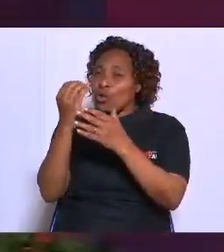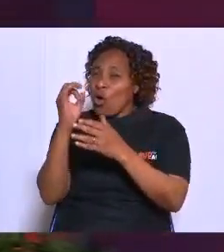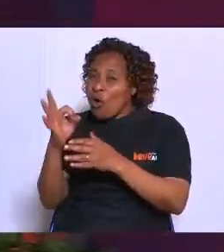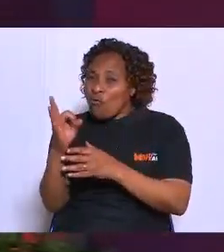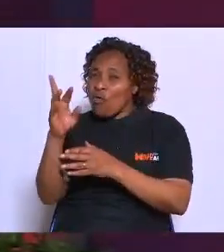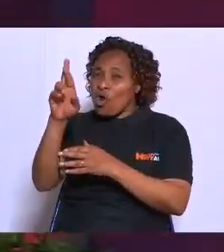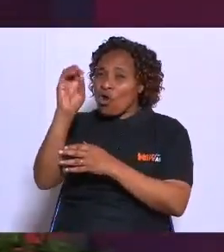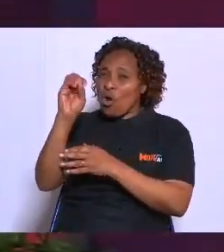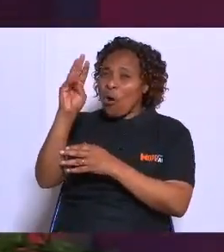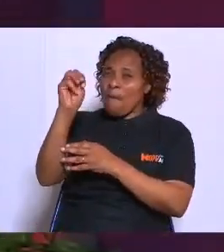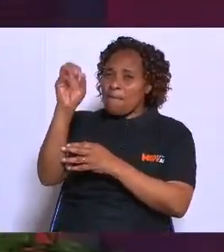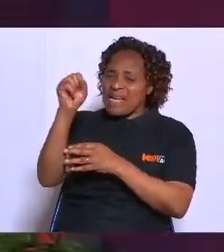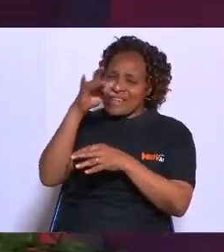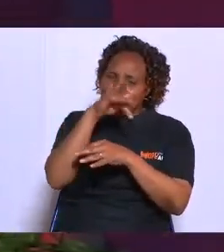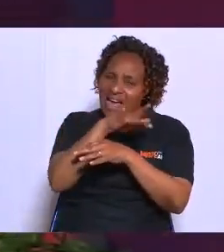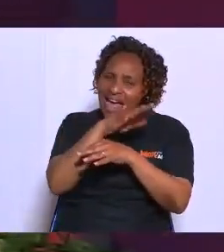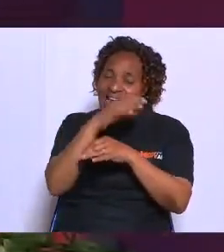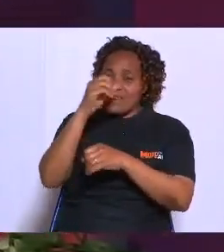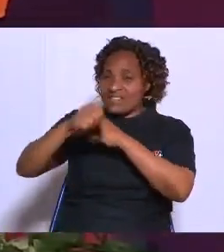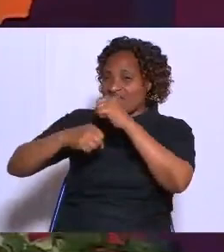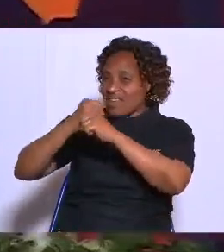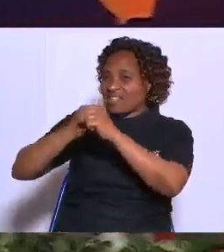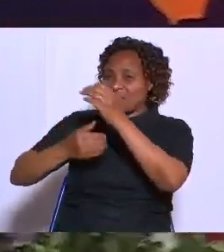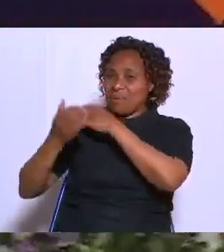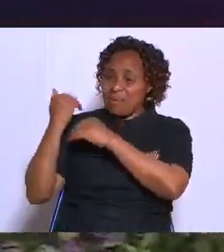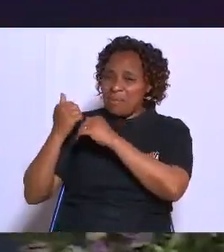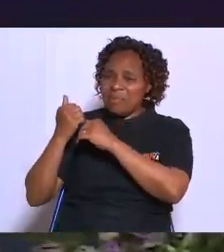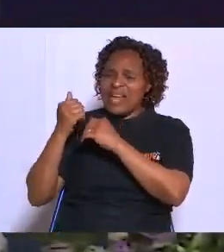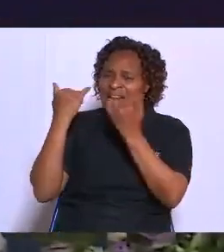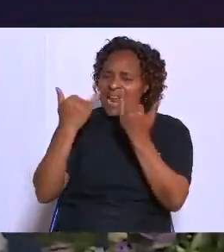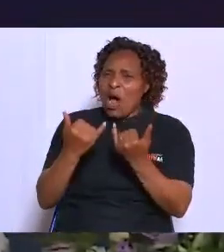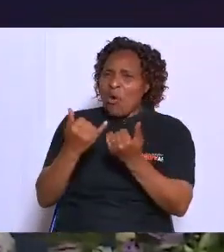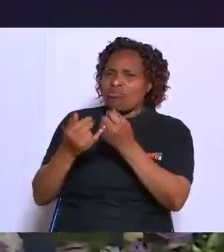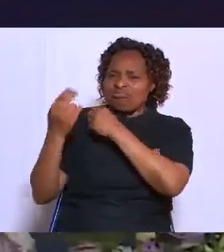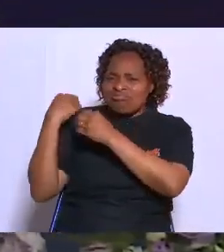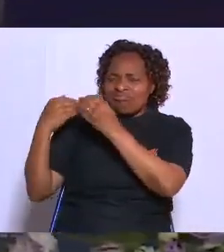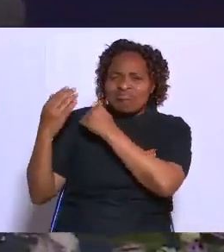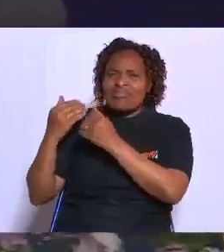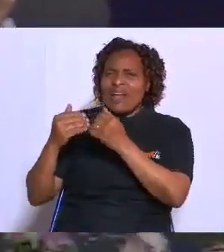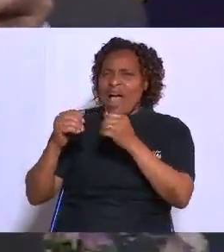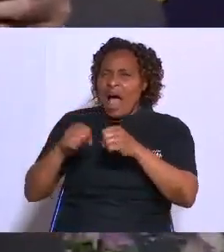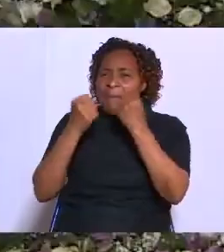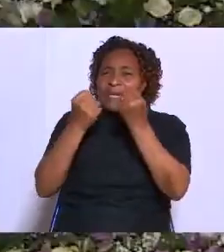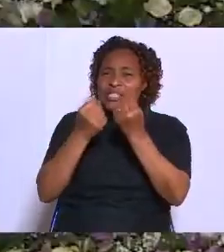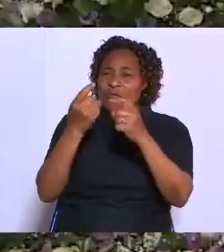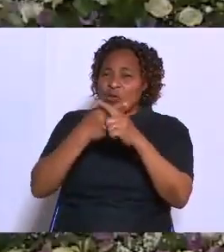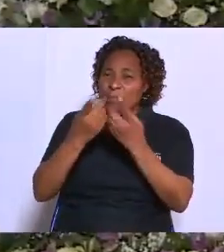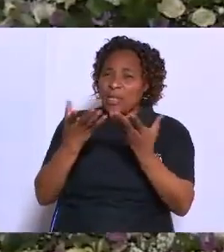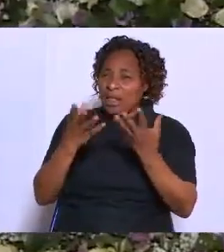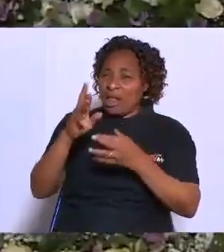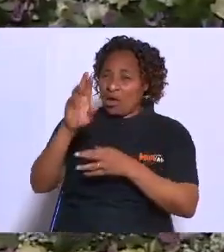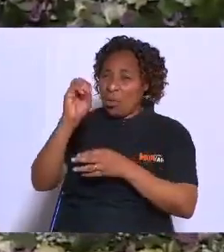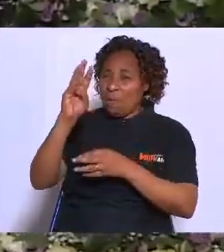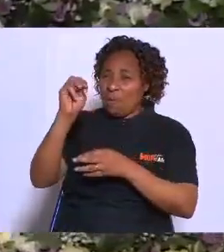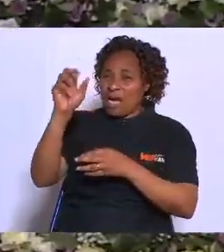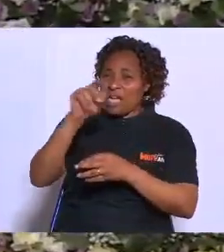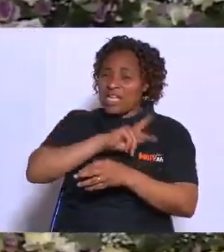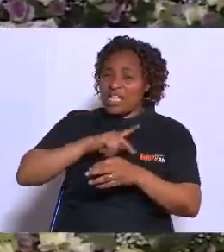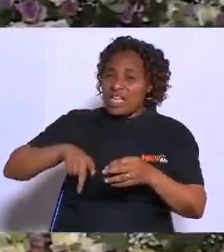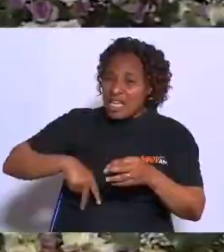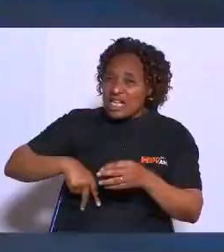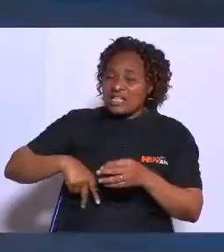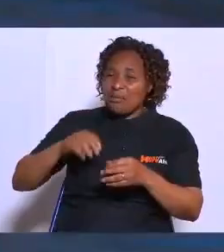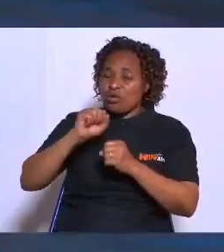centuries and we already showed historically that that happened as Constantine the Pagan Roman Emperor United with the Roman